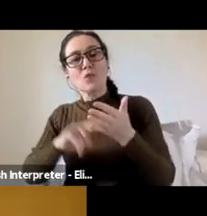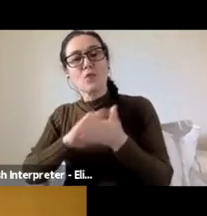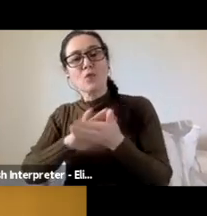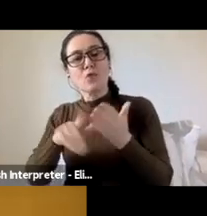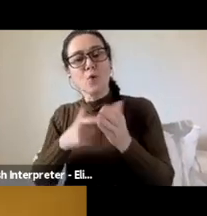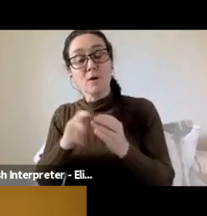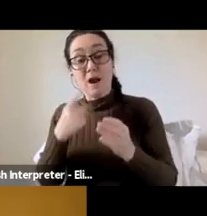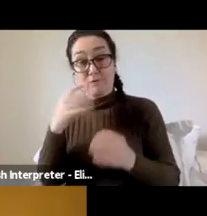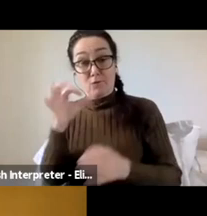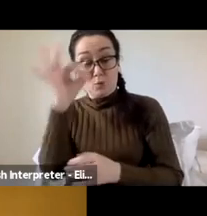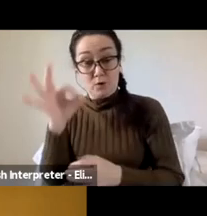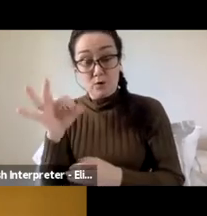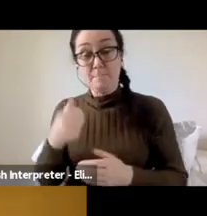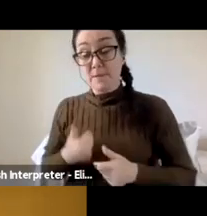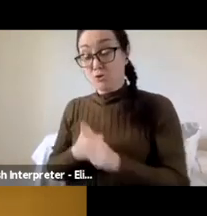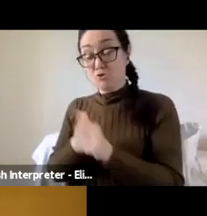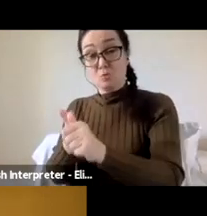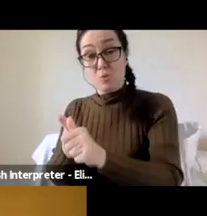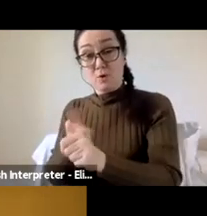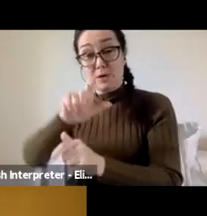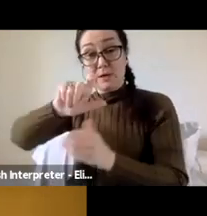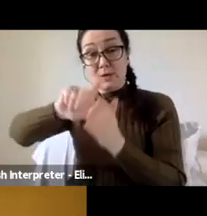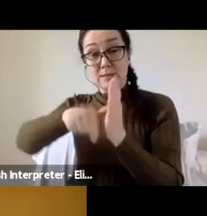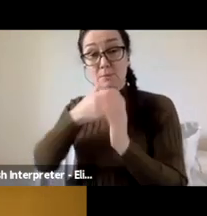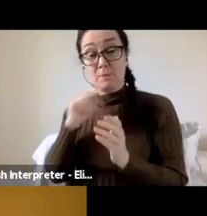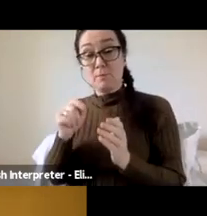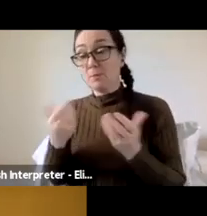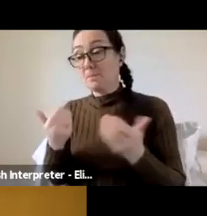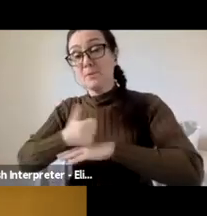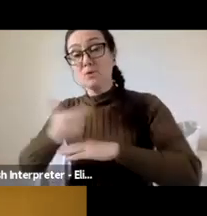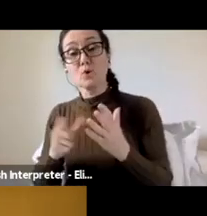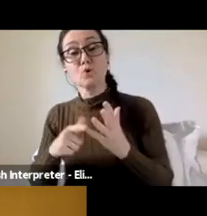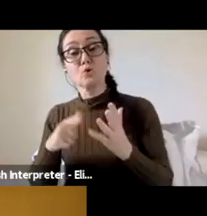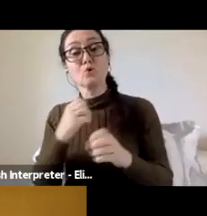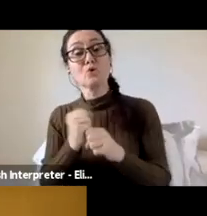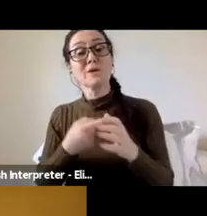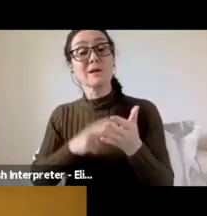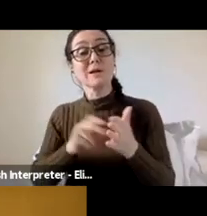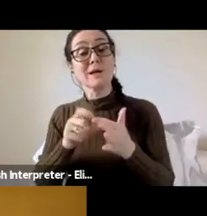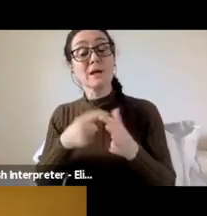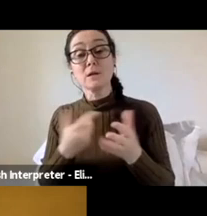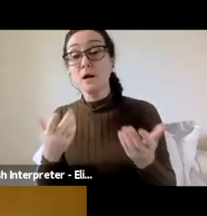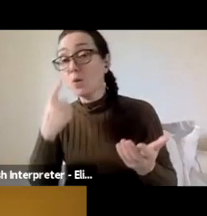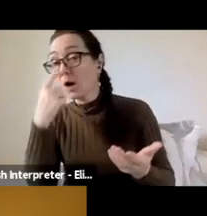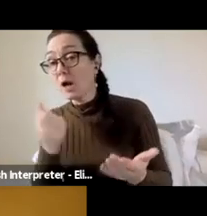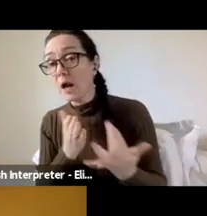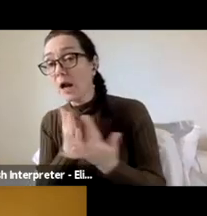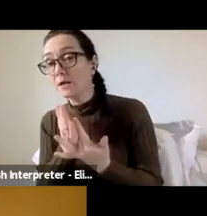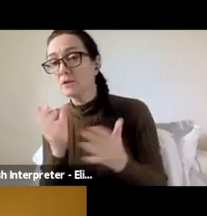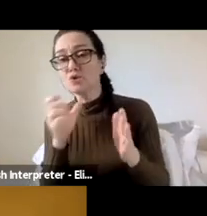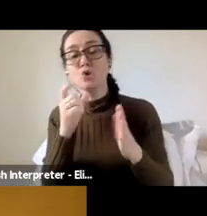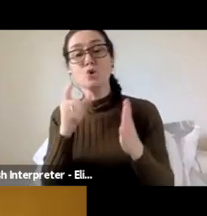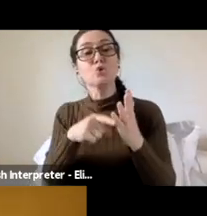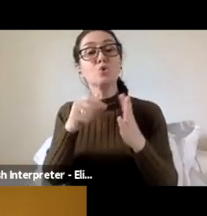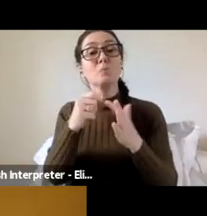to an organisation of disabled people in Uganda. Where can I access any UPR information on Uganda that would help me to assist the organisation to